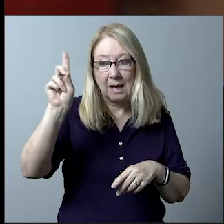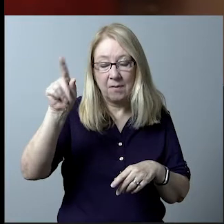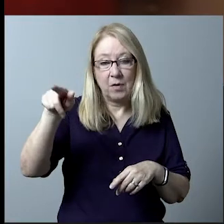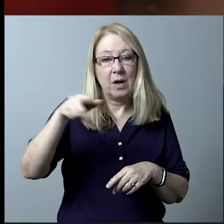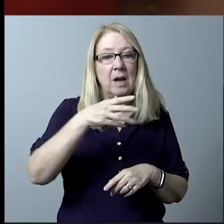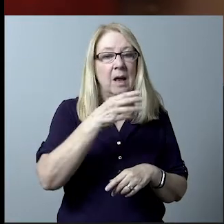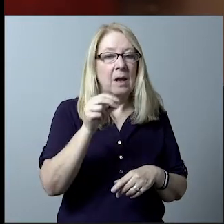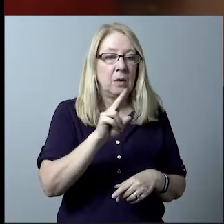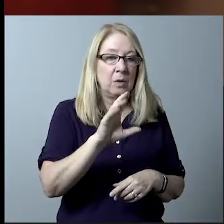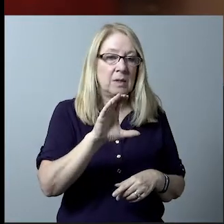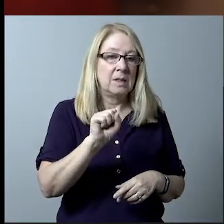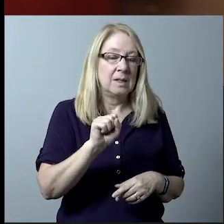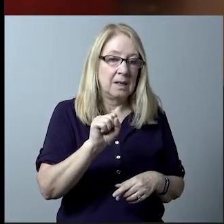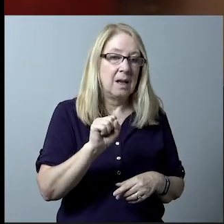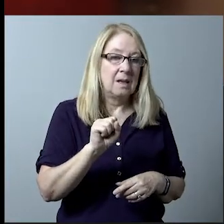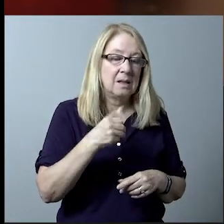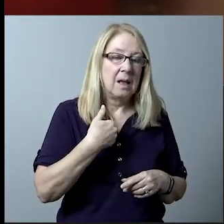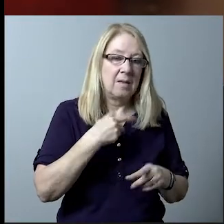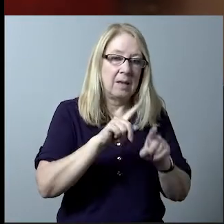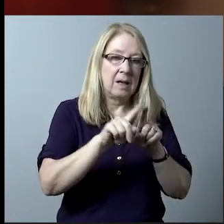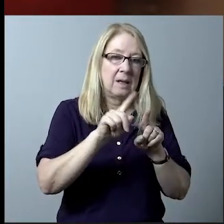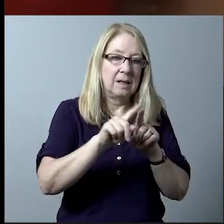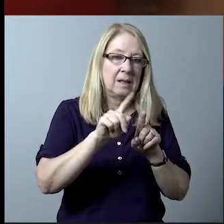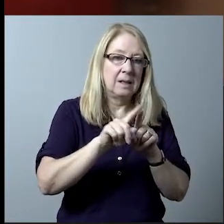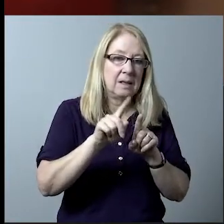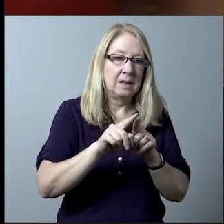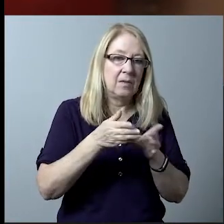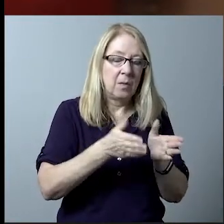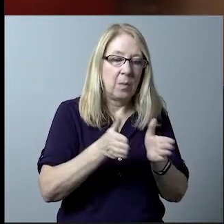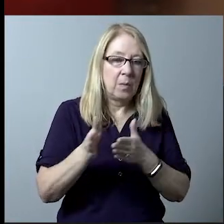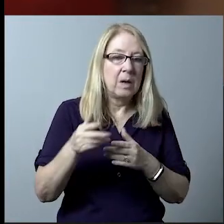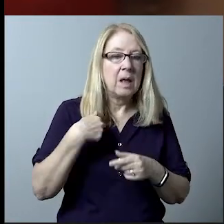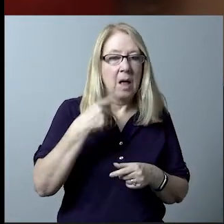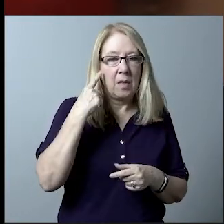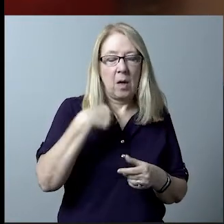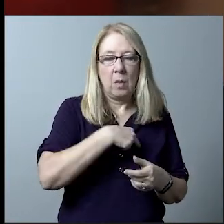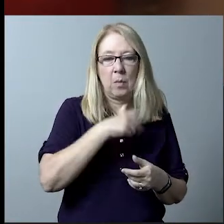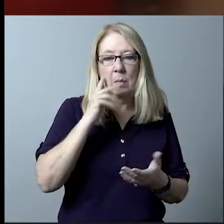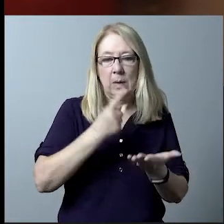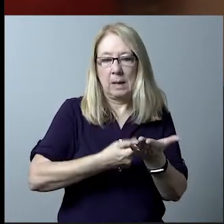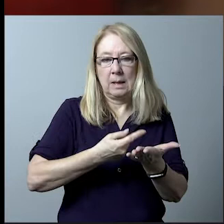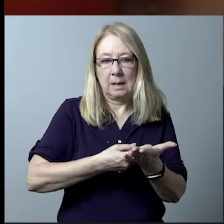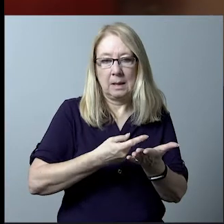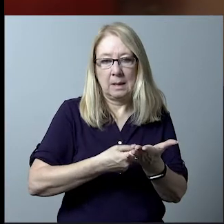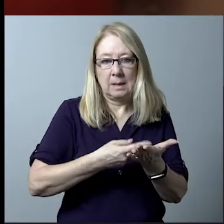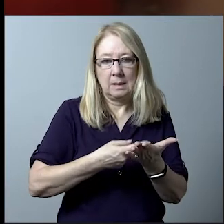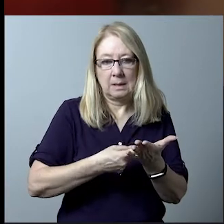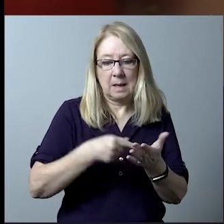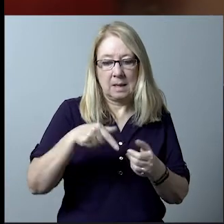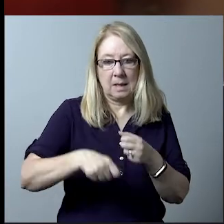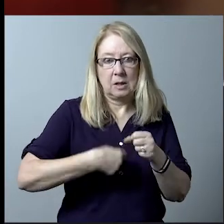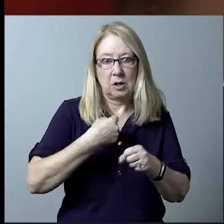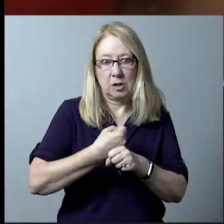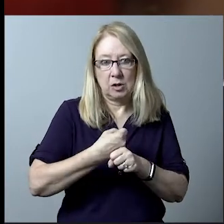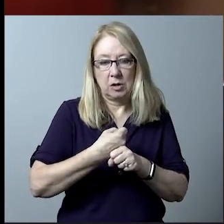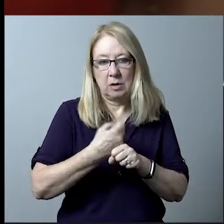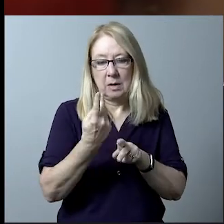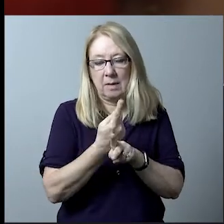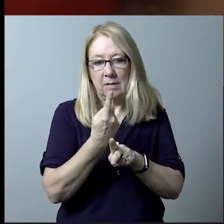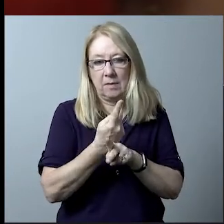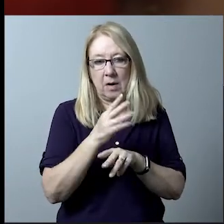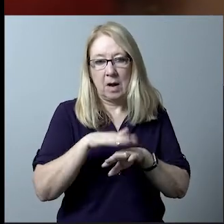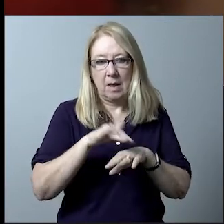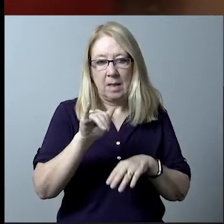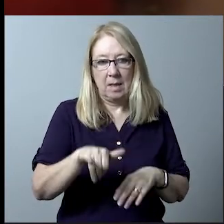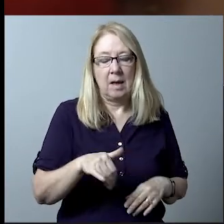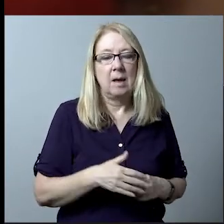Boulder, Denver, and UCCS do very different things. So that's something I thought we would talk about this